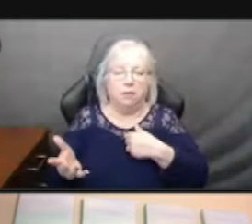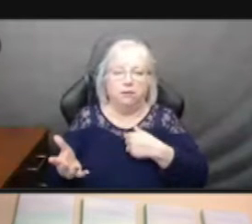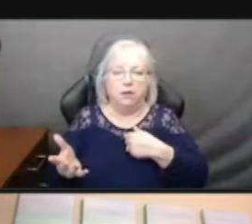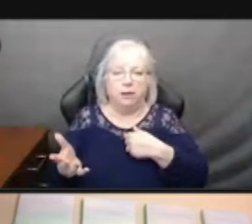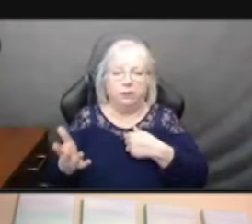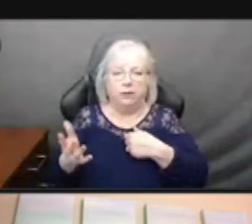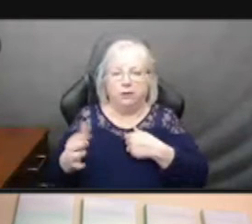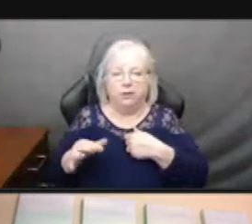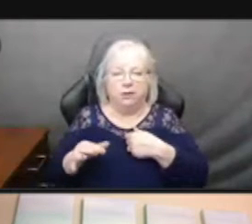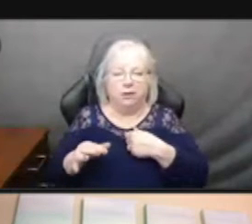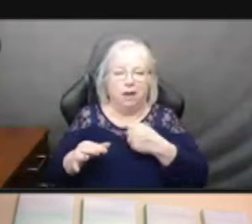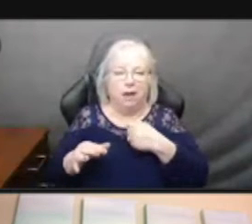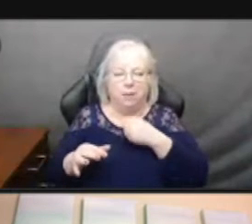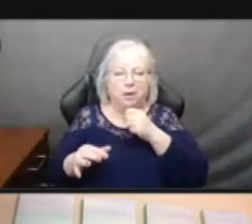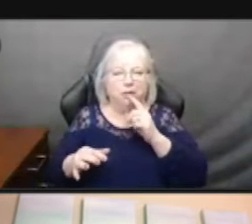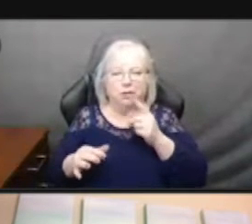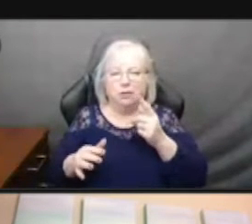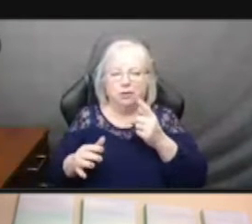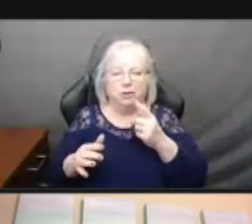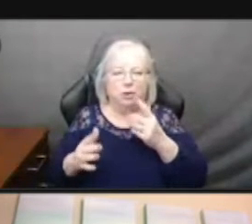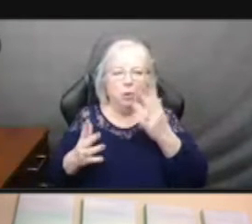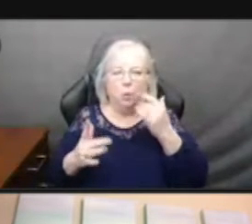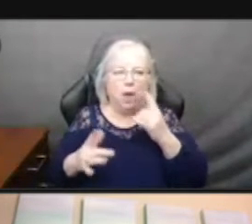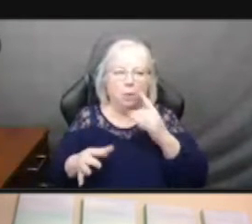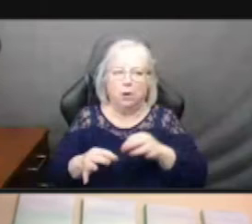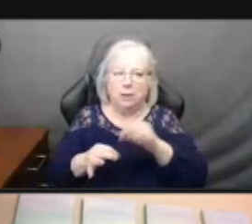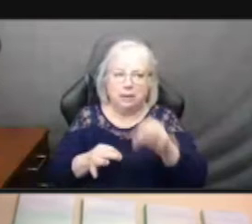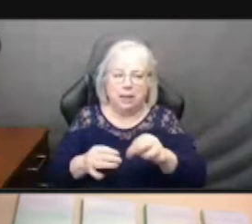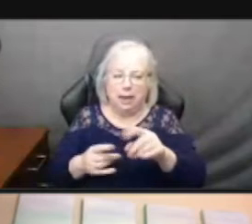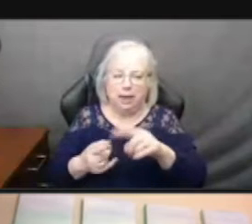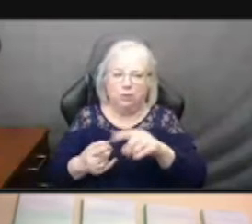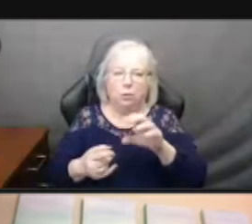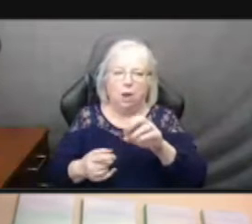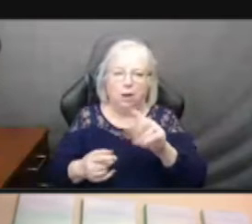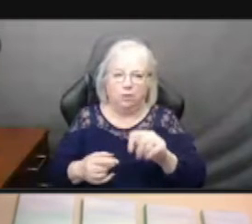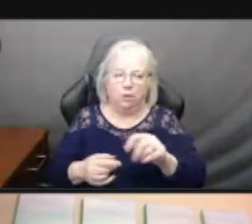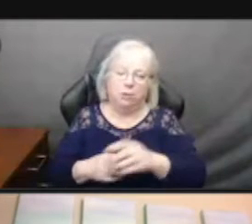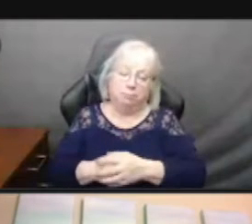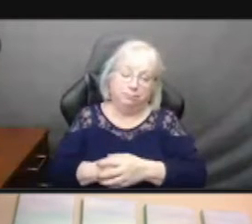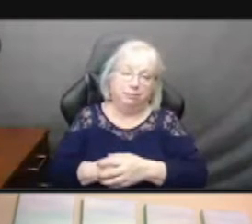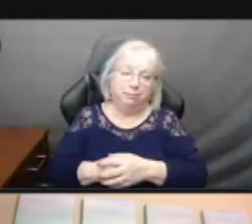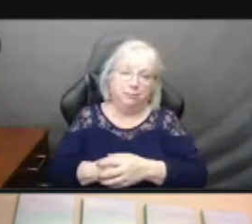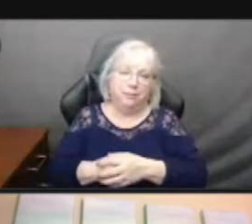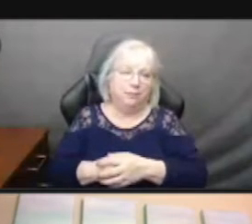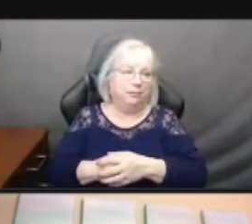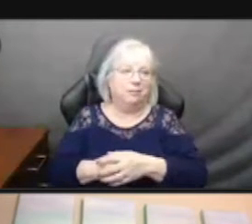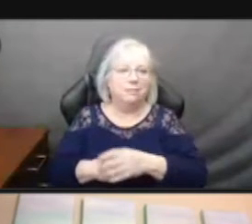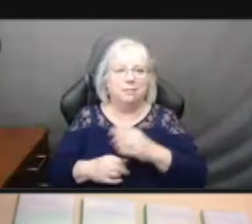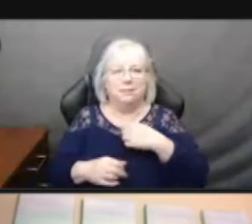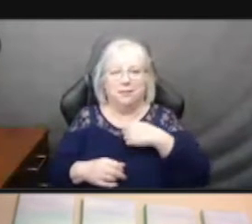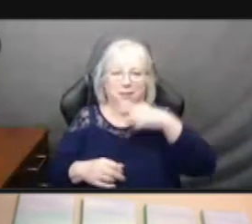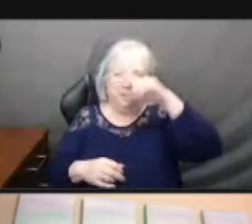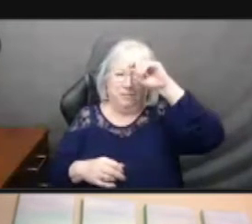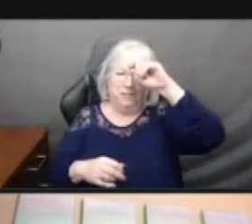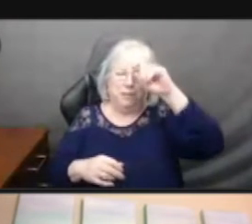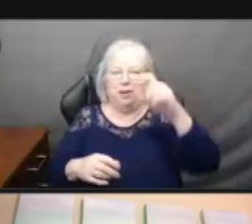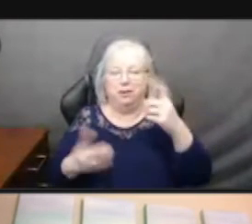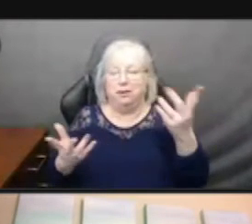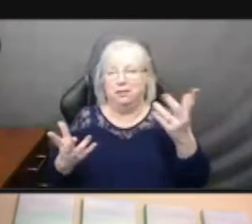I'm not sure I understand why we're delaying this until October. I mean, I'm flummoxed is the word I use, Vice